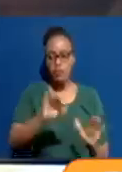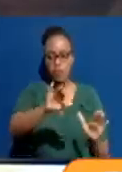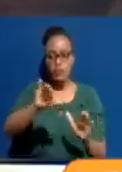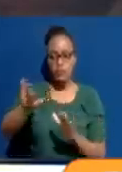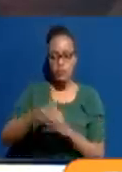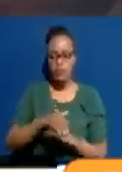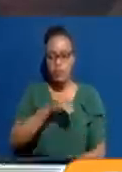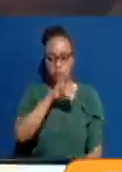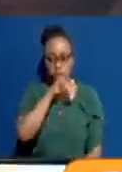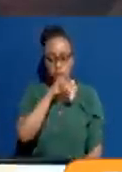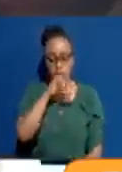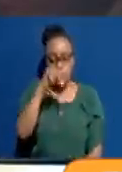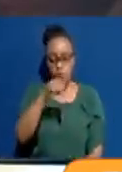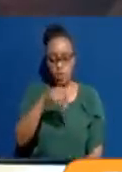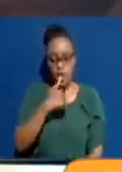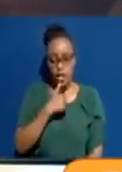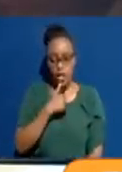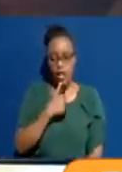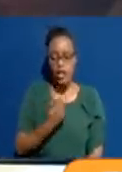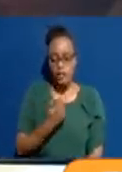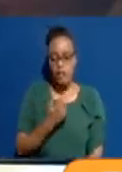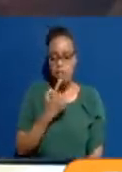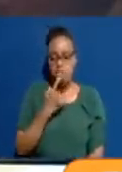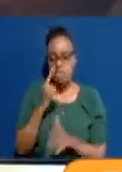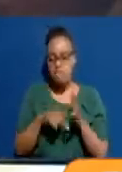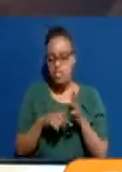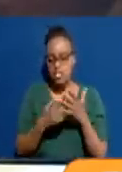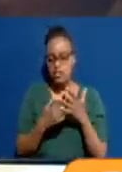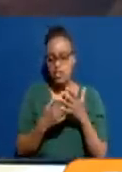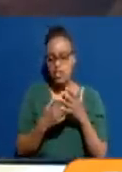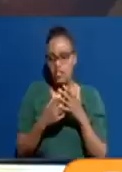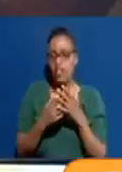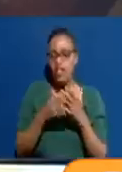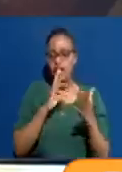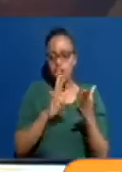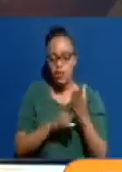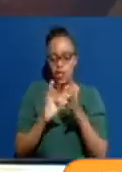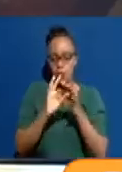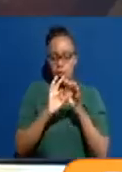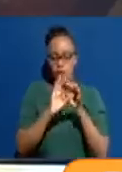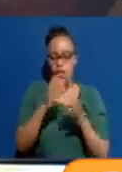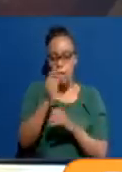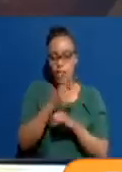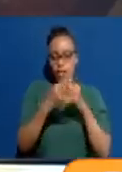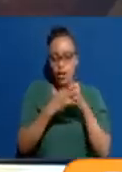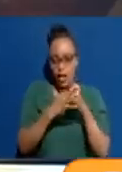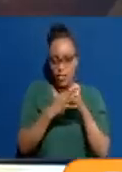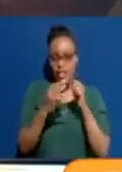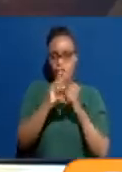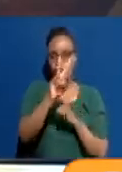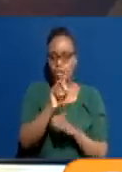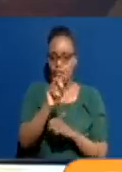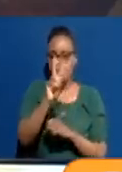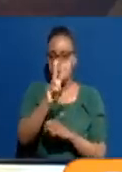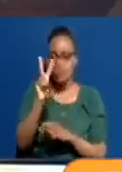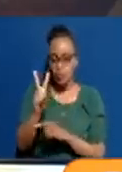Meanwhile, Raila Odinga has today posted what he claims to be the collated results of the August 9th,